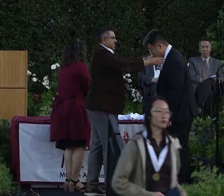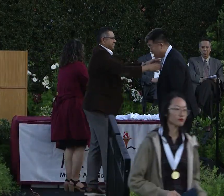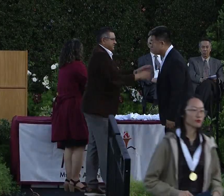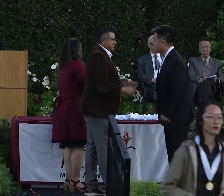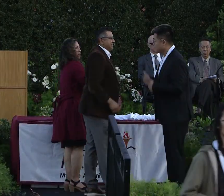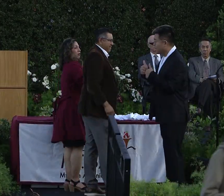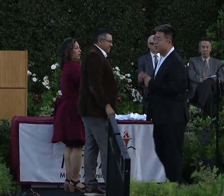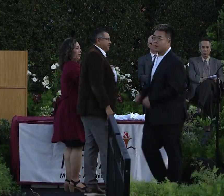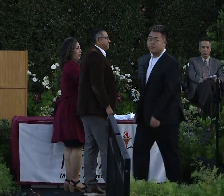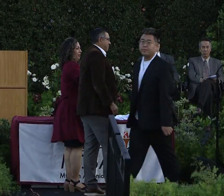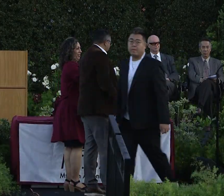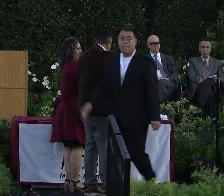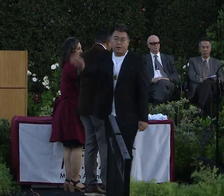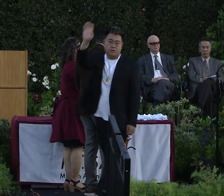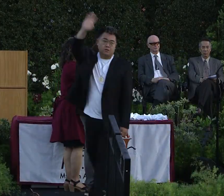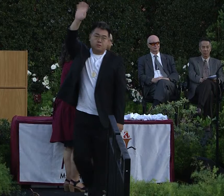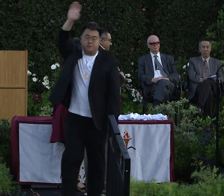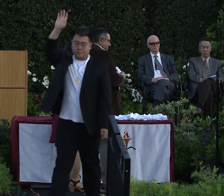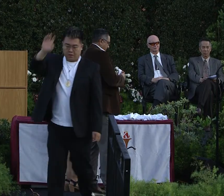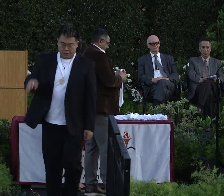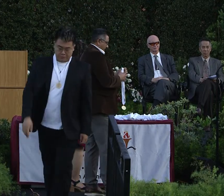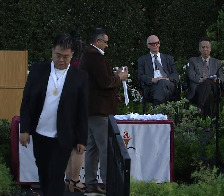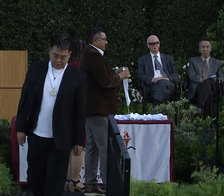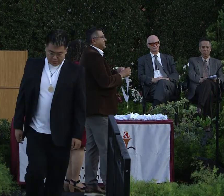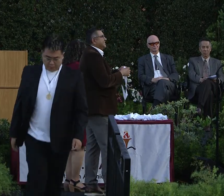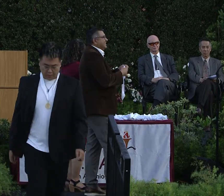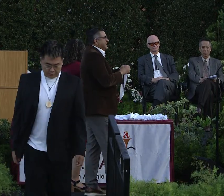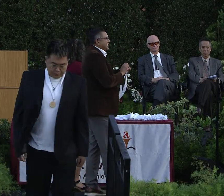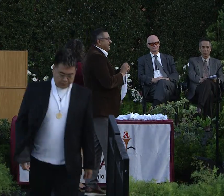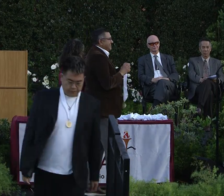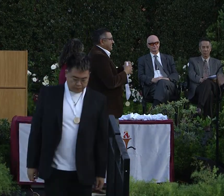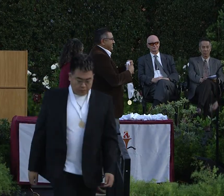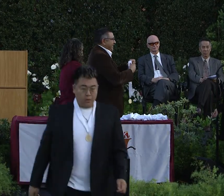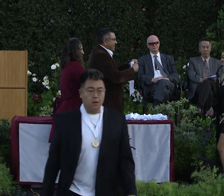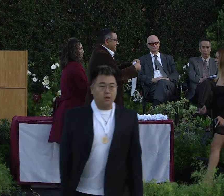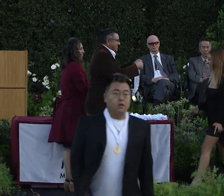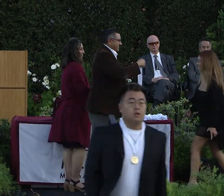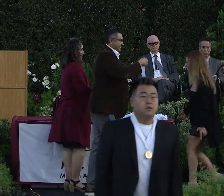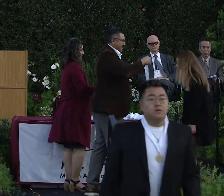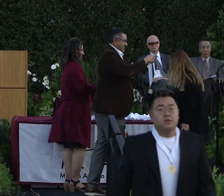Kelly Monterroso Aguilar, Cal State LA.